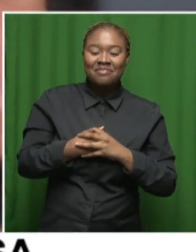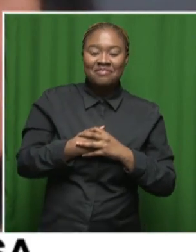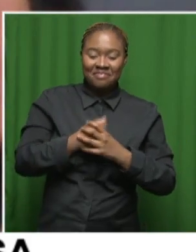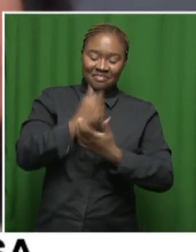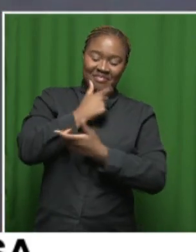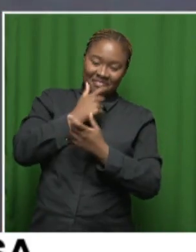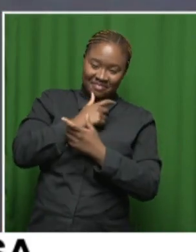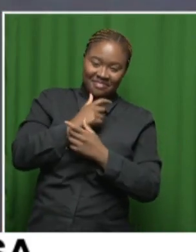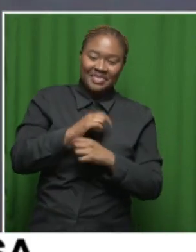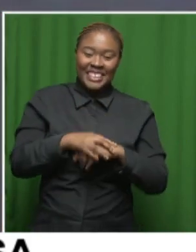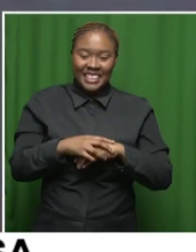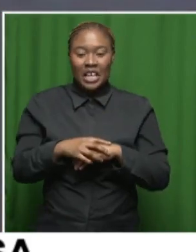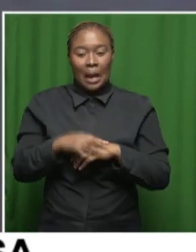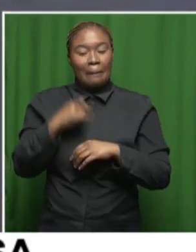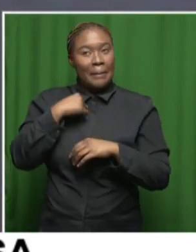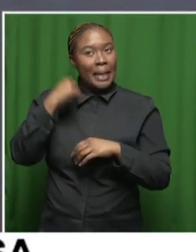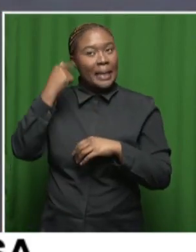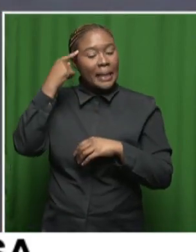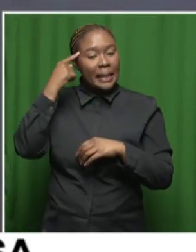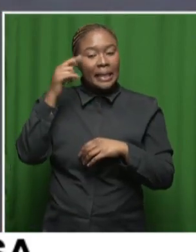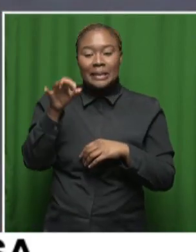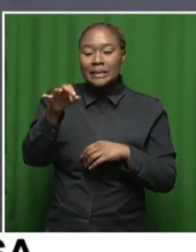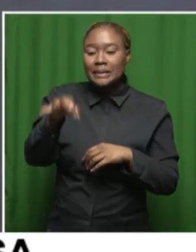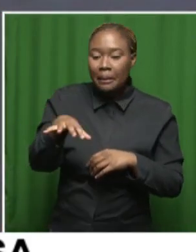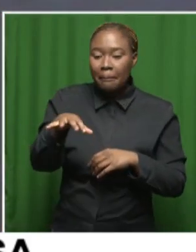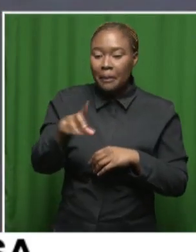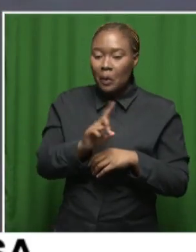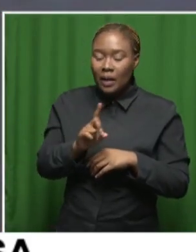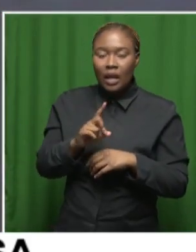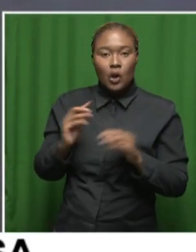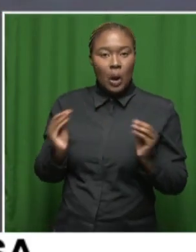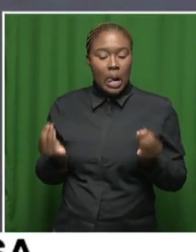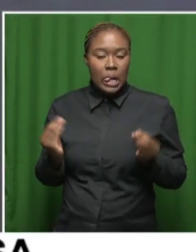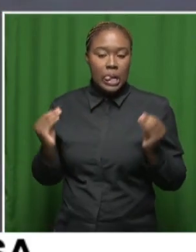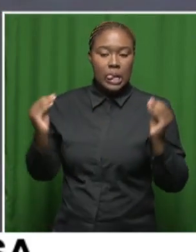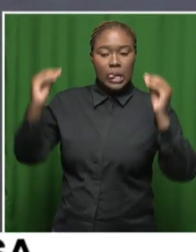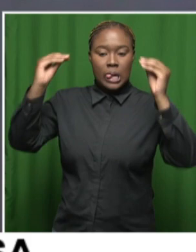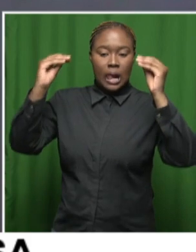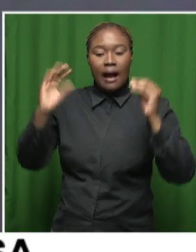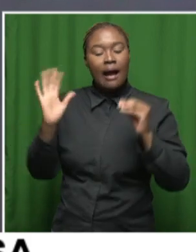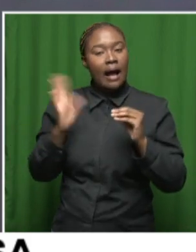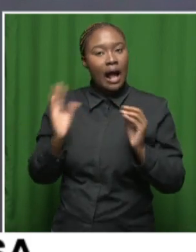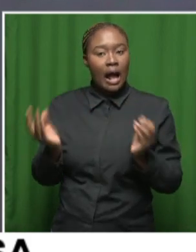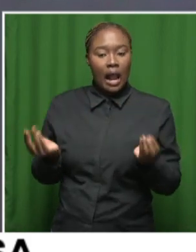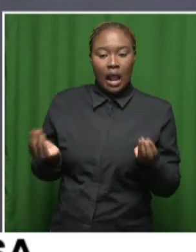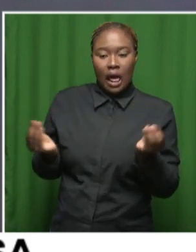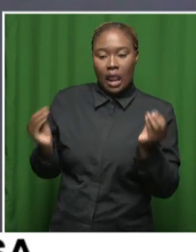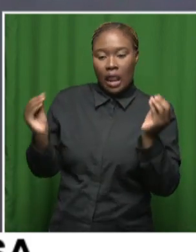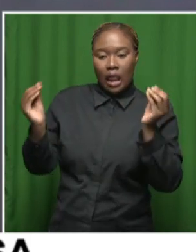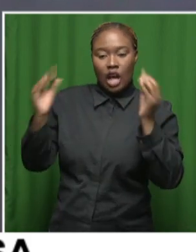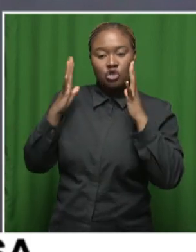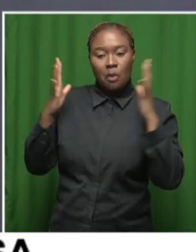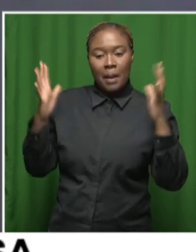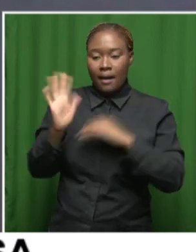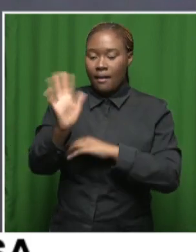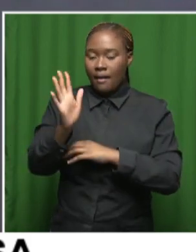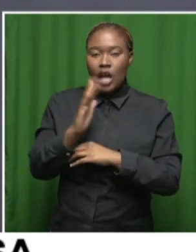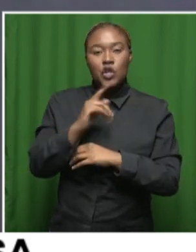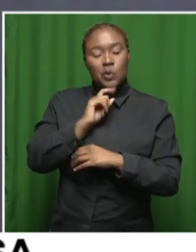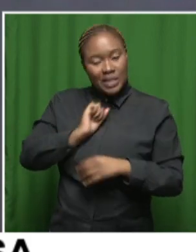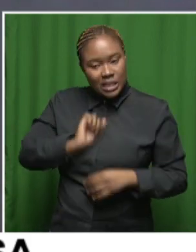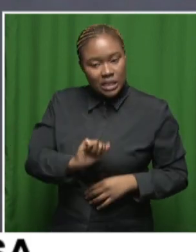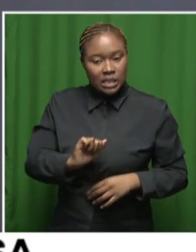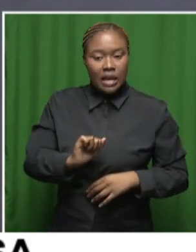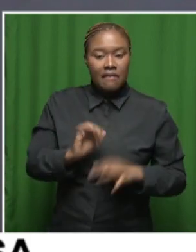I think my tip is always just don't overcomplicate things. Keep it simple, use lovely, fresh, local